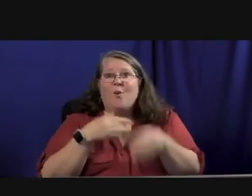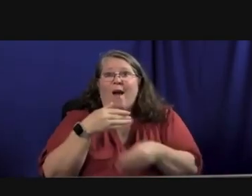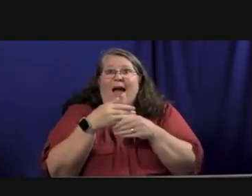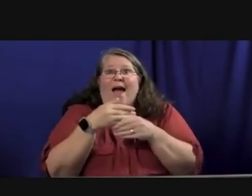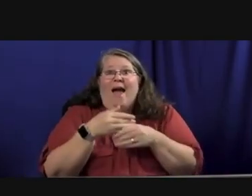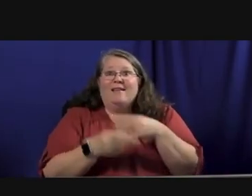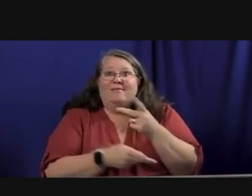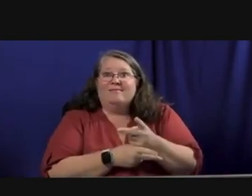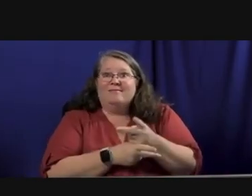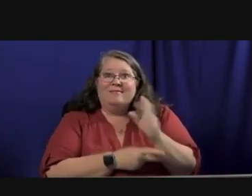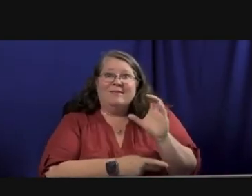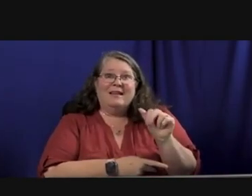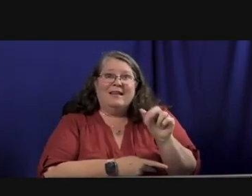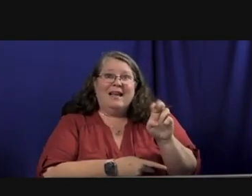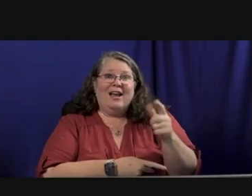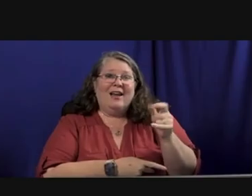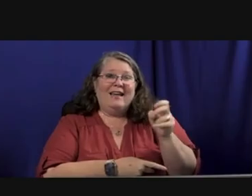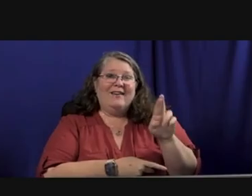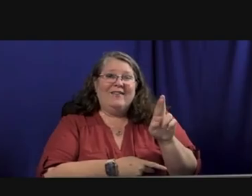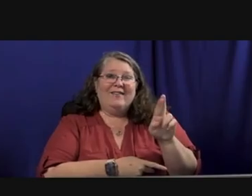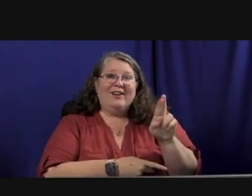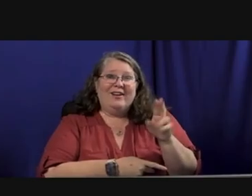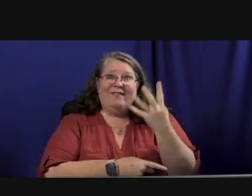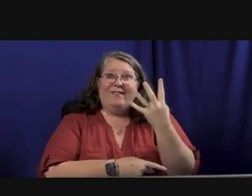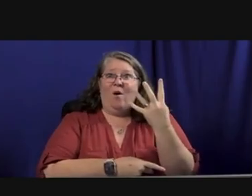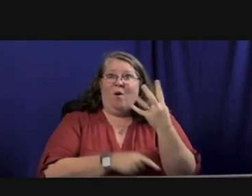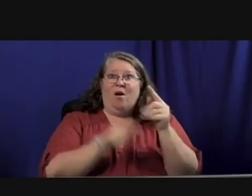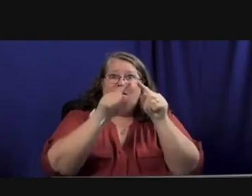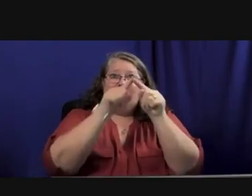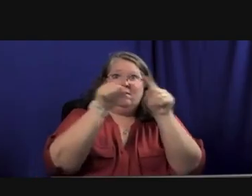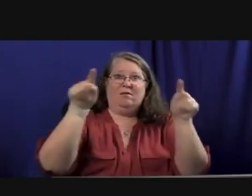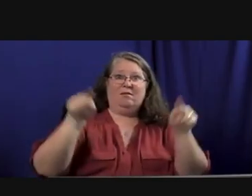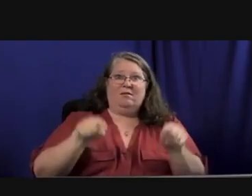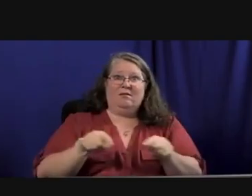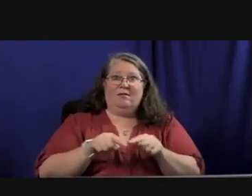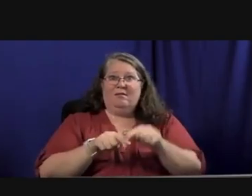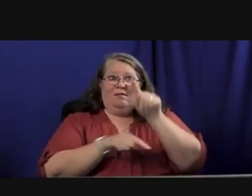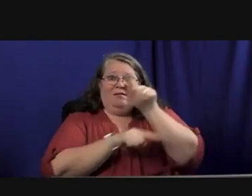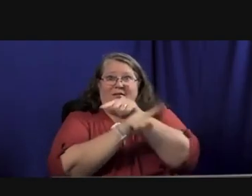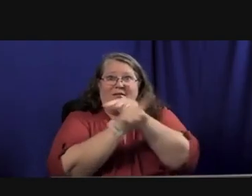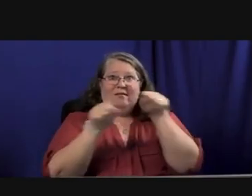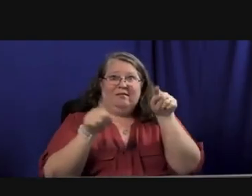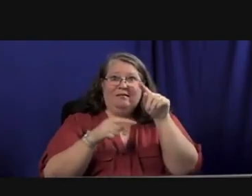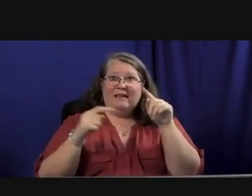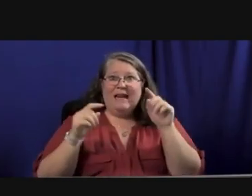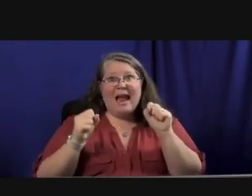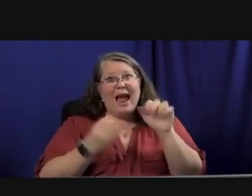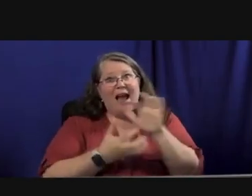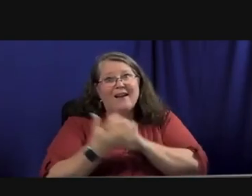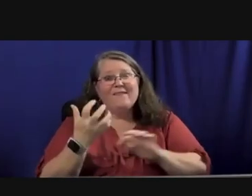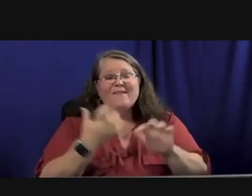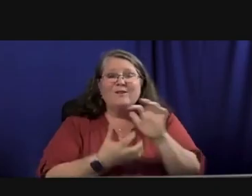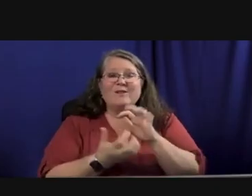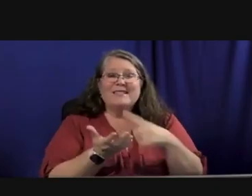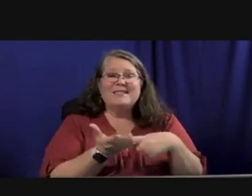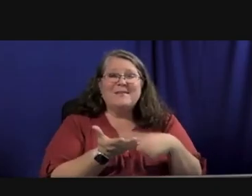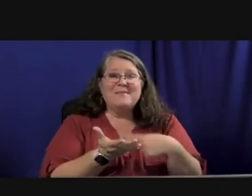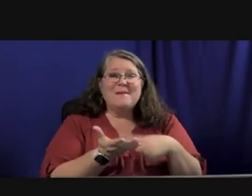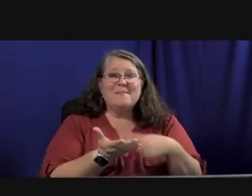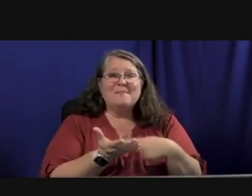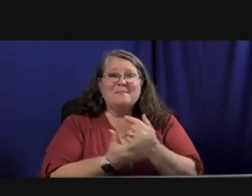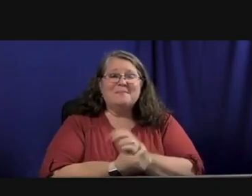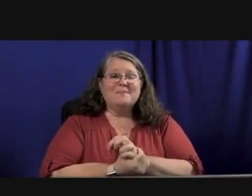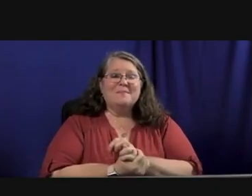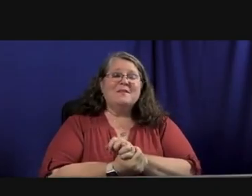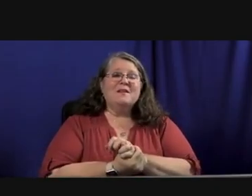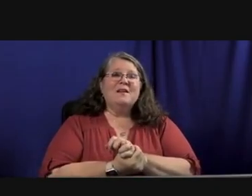triangle, so having me relate to the interpreter relate to the client, or even if you have a caregiver, it